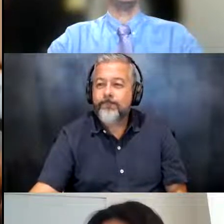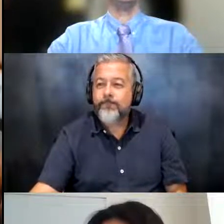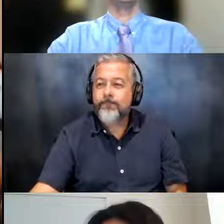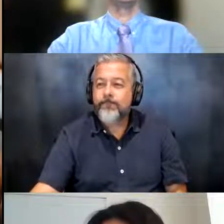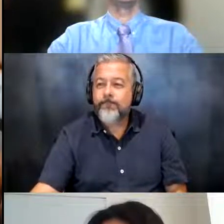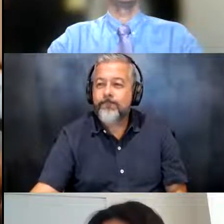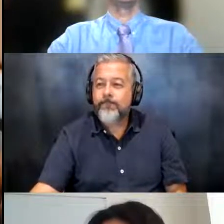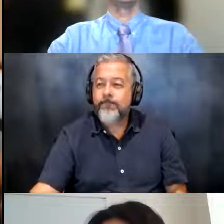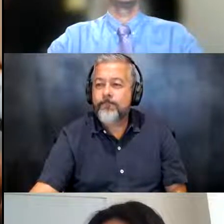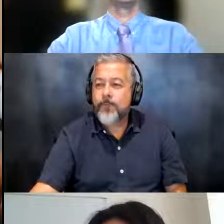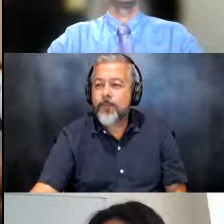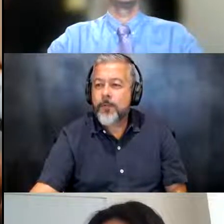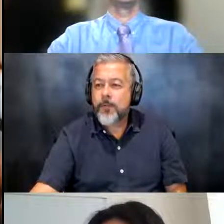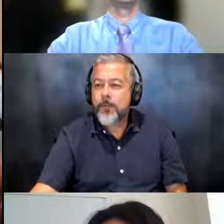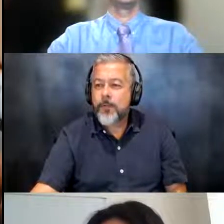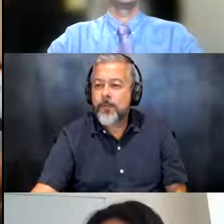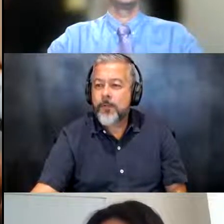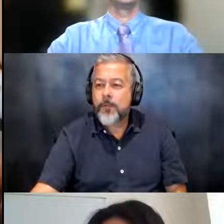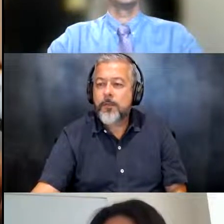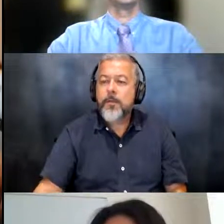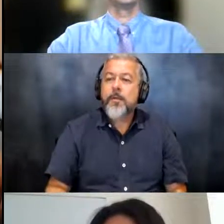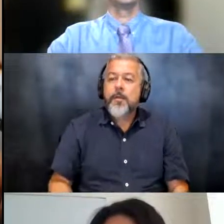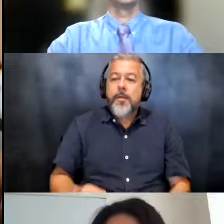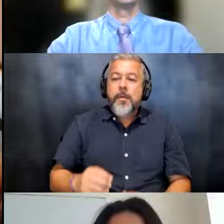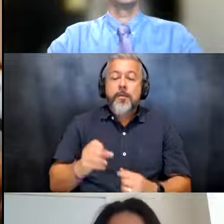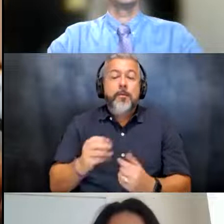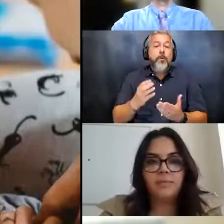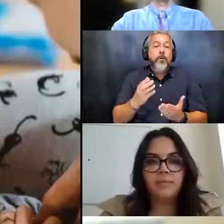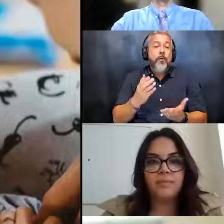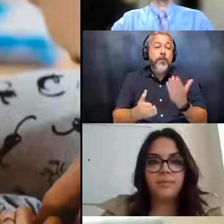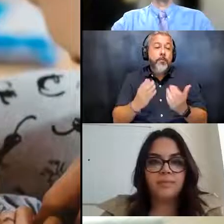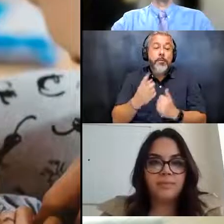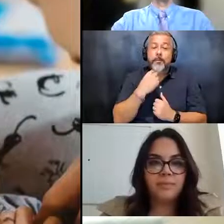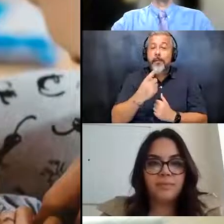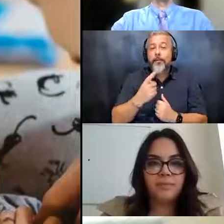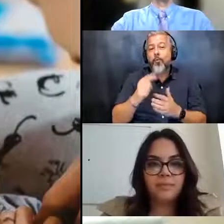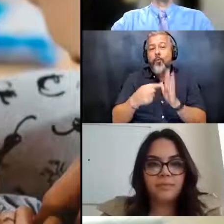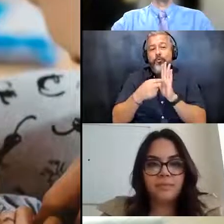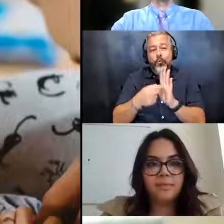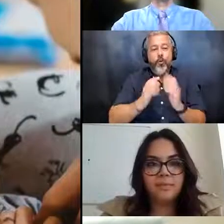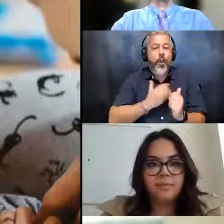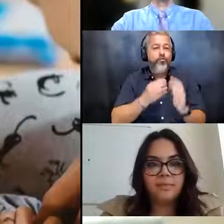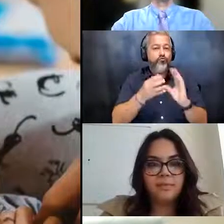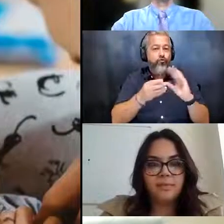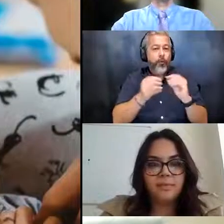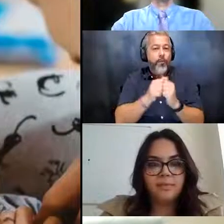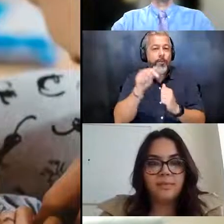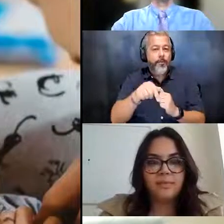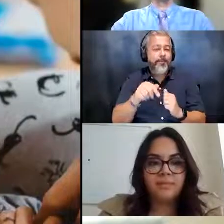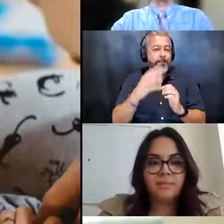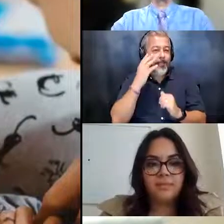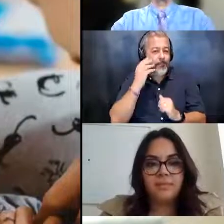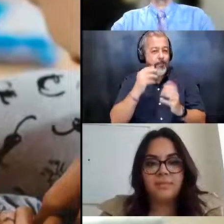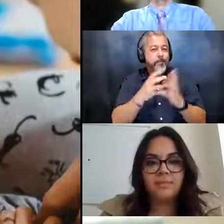which many of you are part of. And so probably tell our story and this lived experience just as much as I